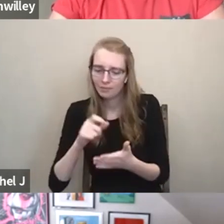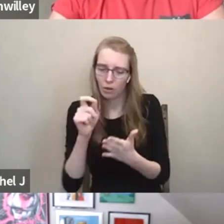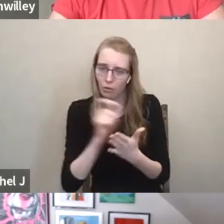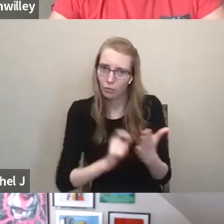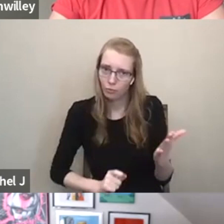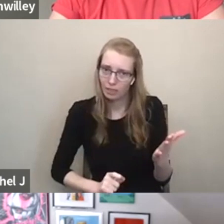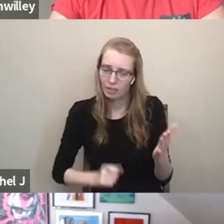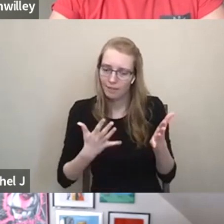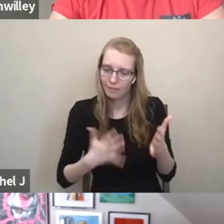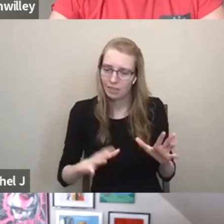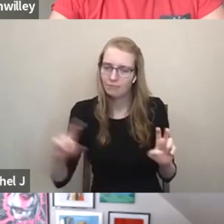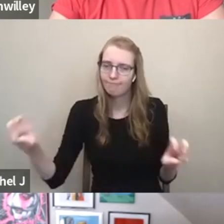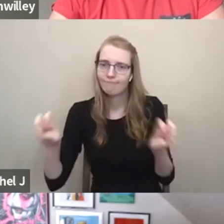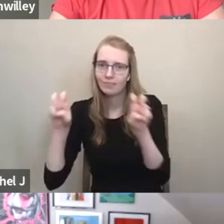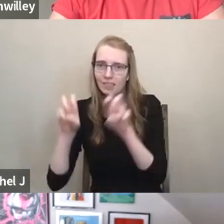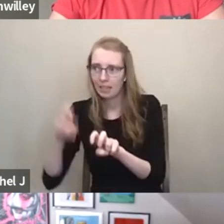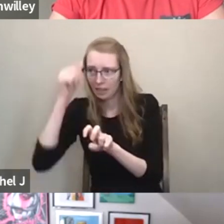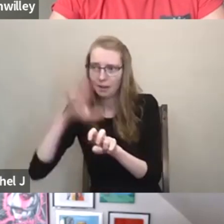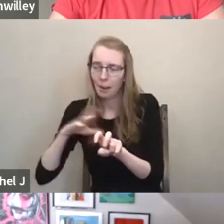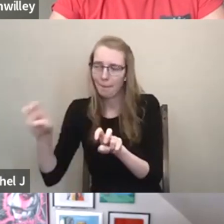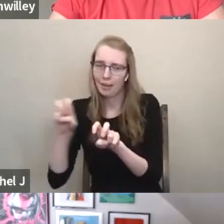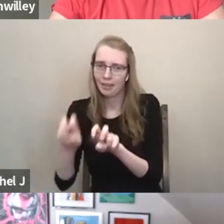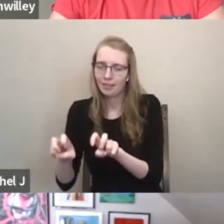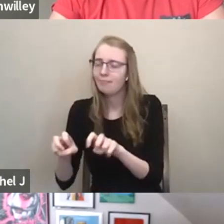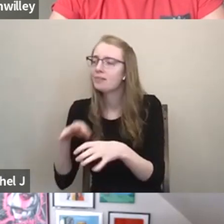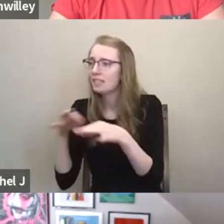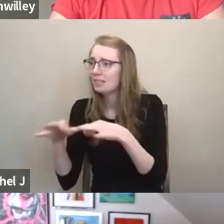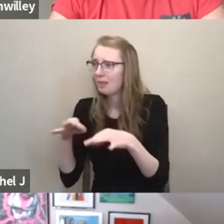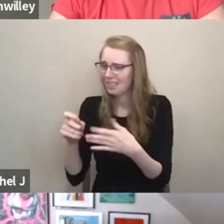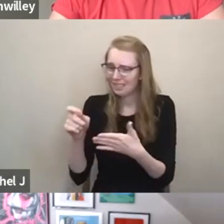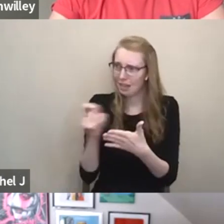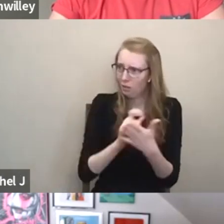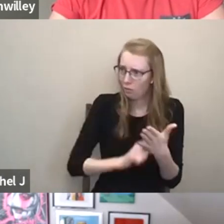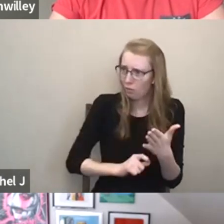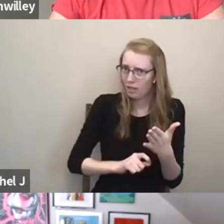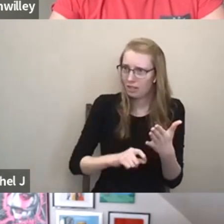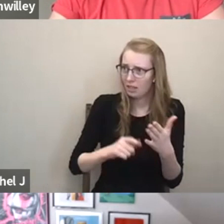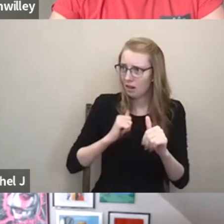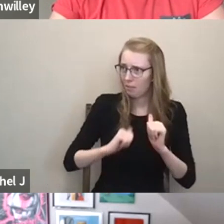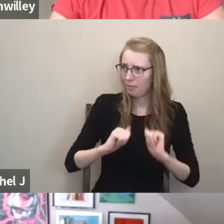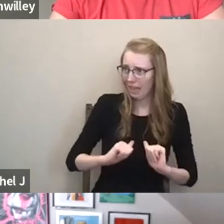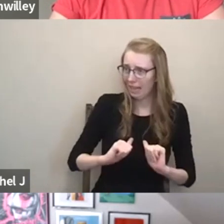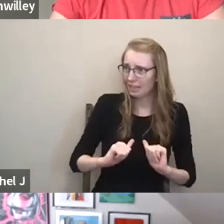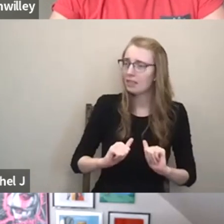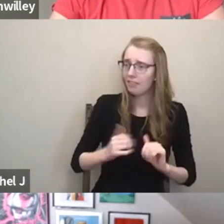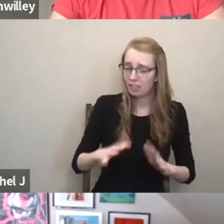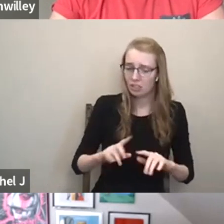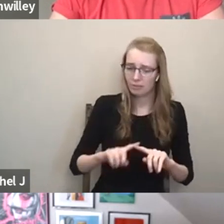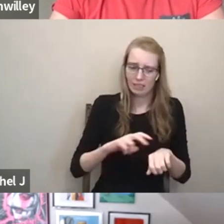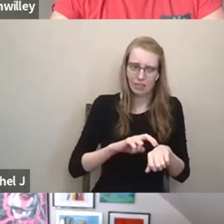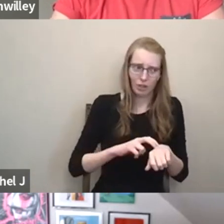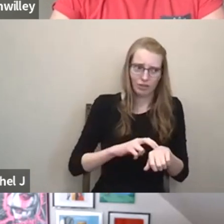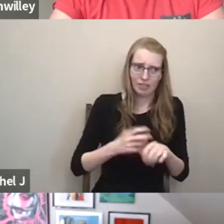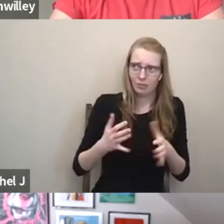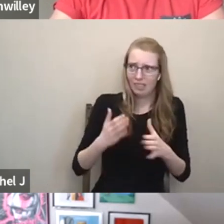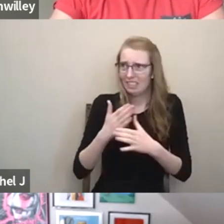the PACT conference, and told him I had written this play, but I was, nervous about sharing it and those sorts of